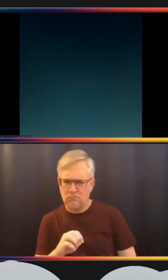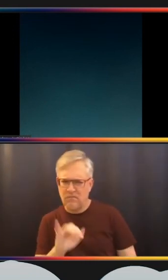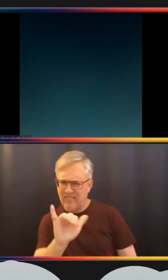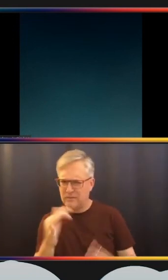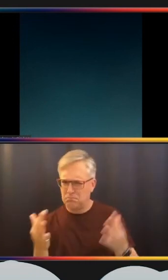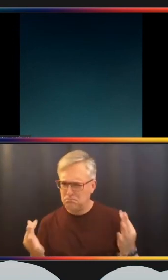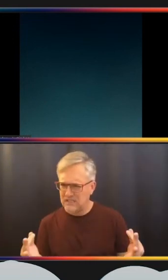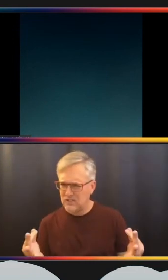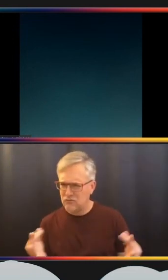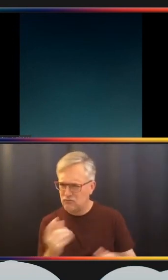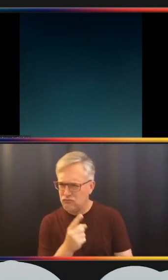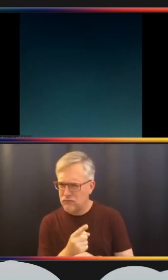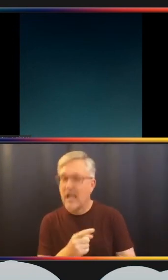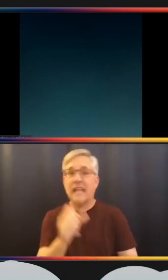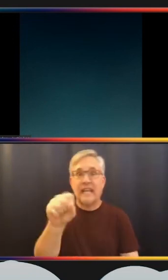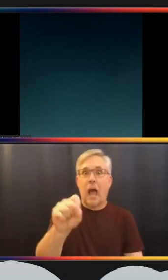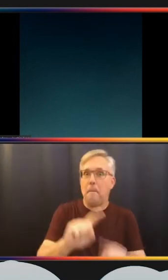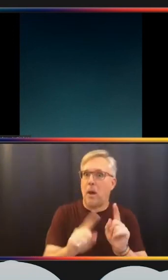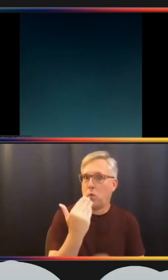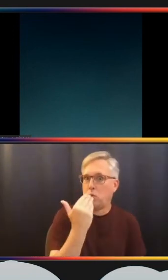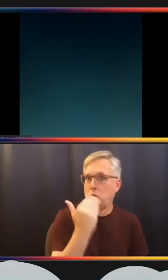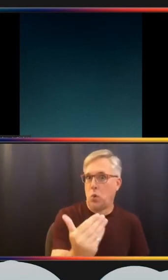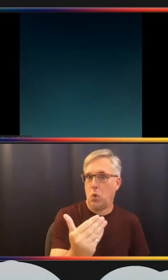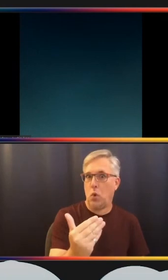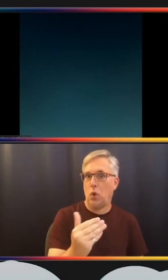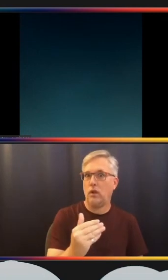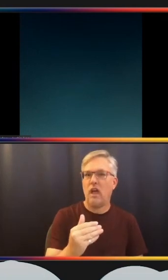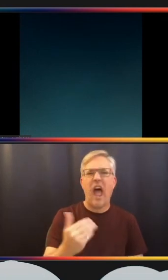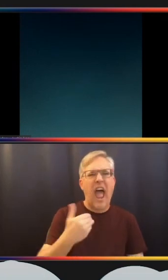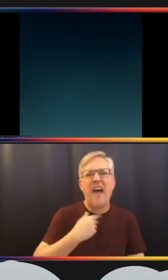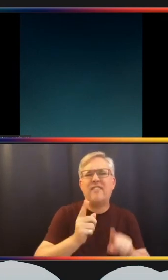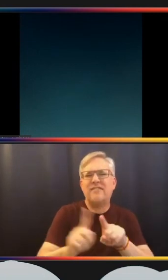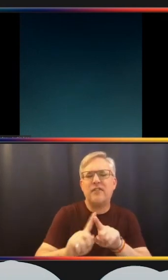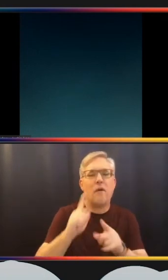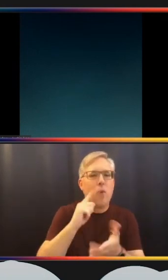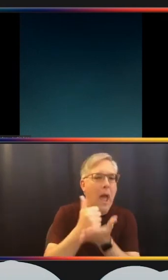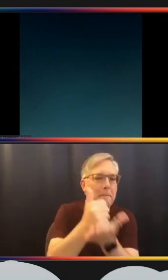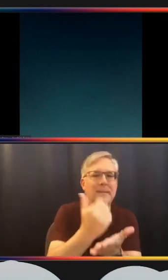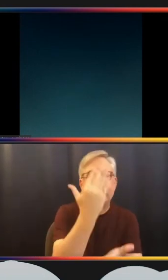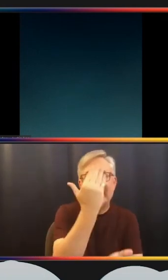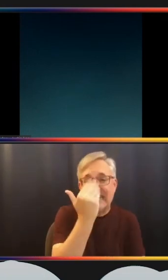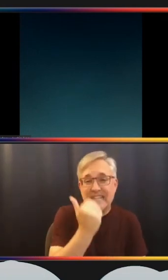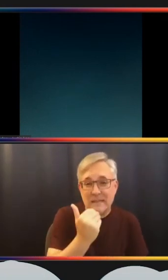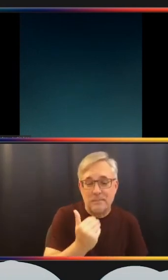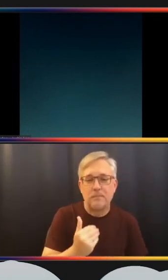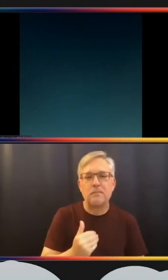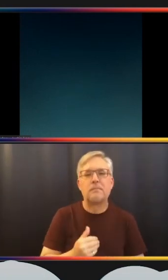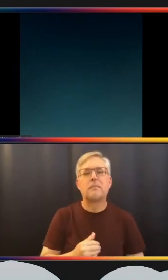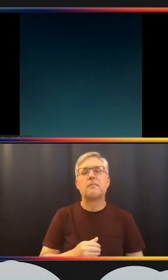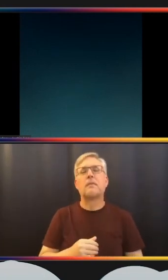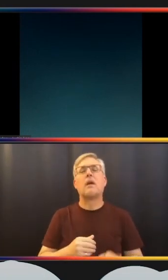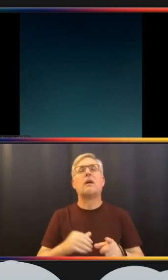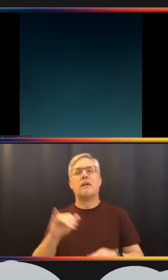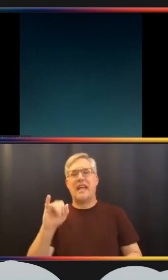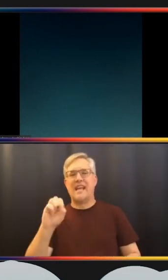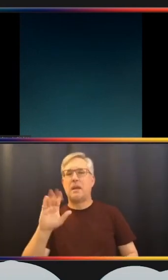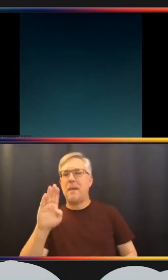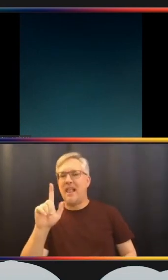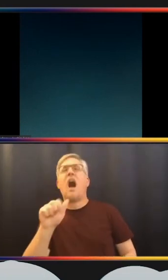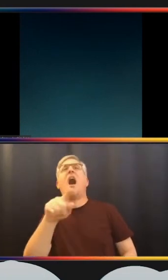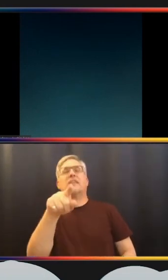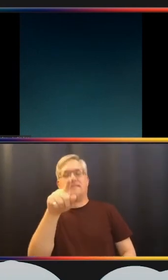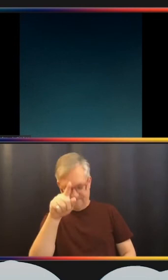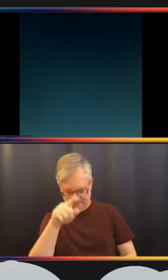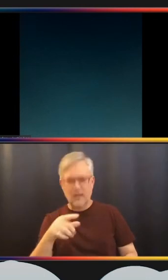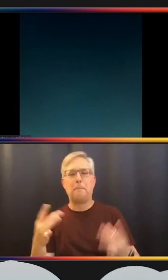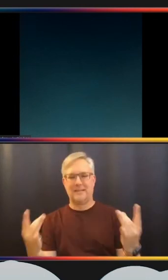has like, it's really, really good. It's really good. Yeah, it has a bunch of stuff to sleep and help. Yes. I mean, meditation for sure.